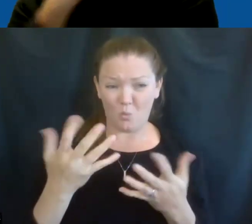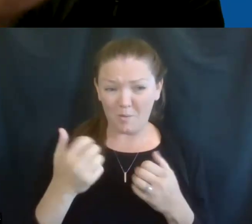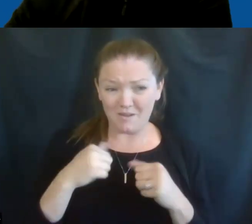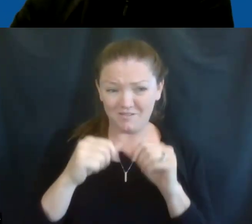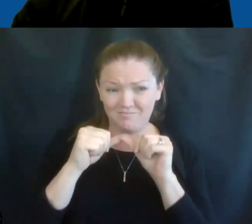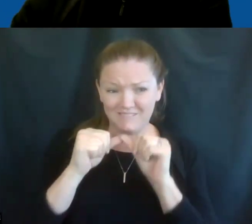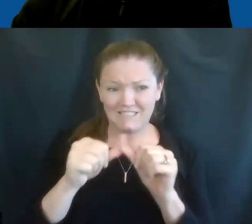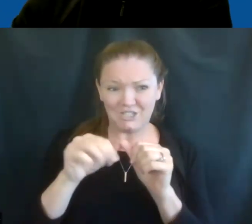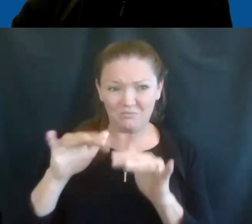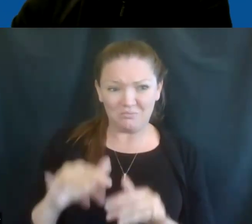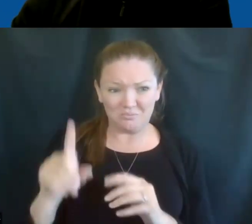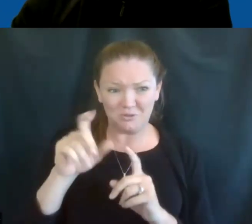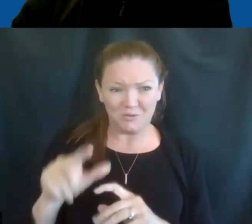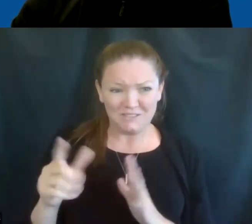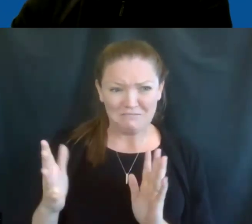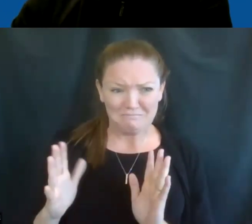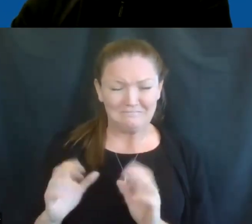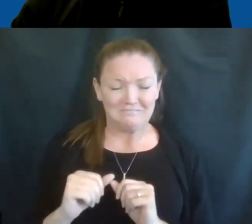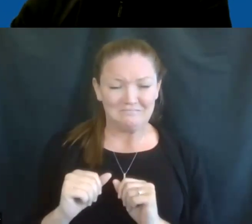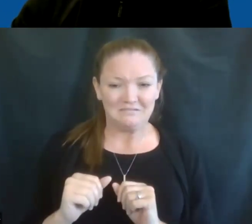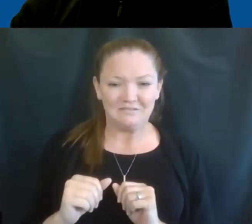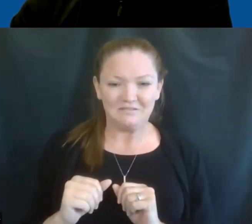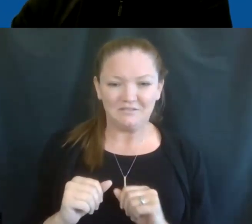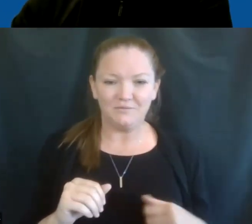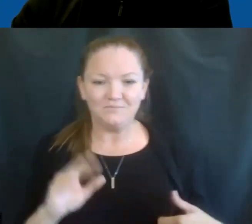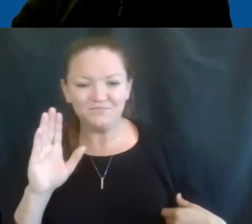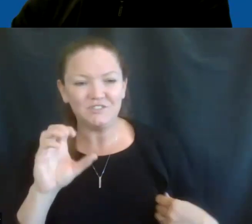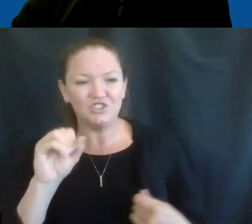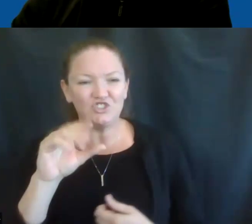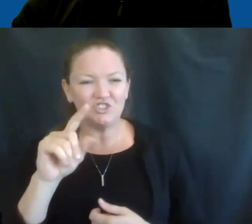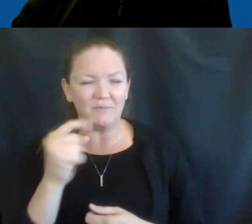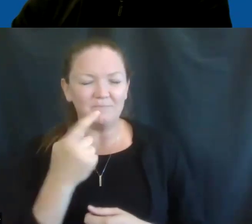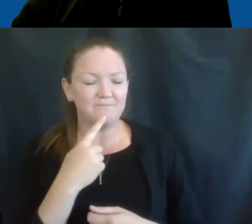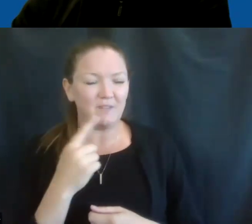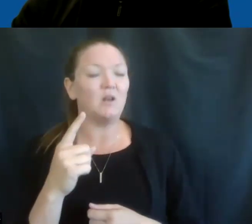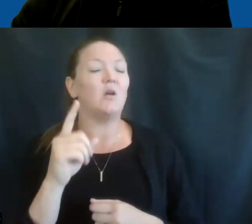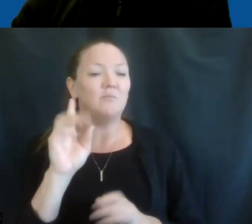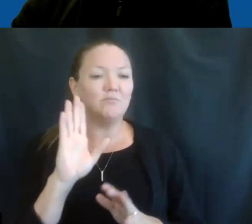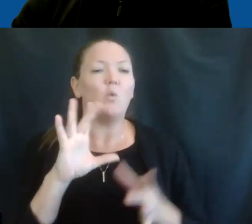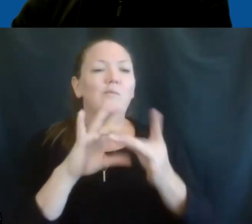those, Araceli. I'm happy to. Yeah, Well, no. and Dr. Go ahead. Gonzalez, I think one thing too, we also